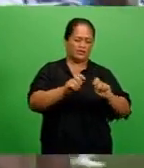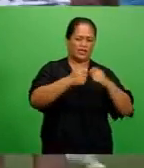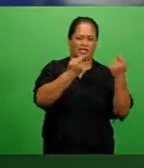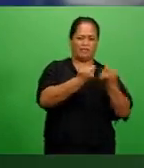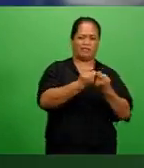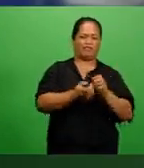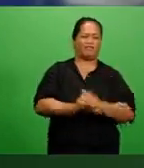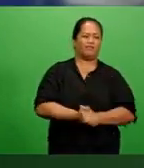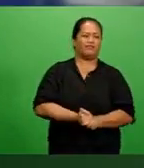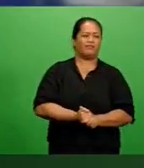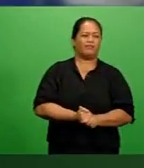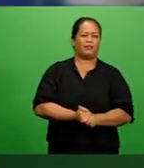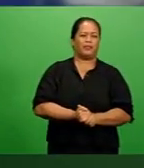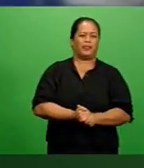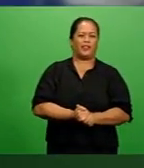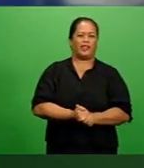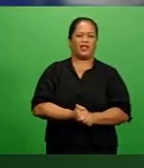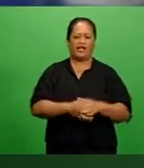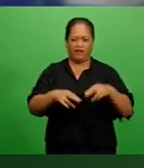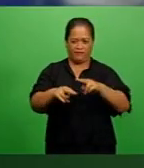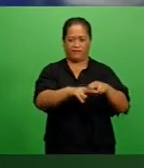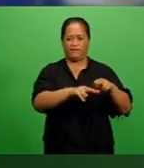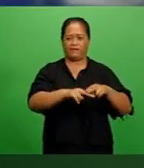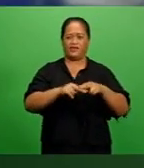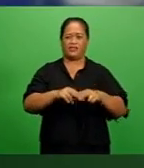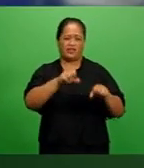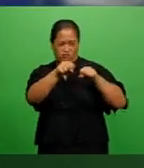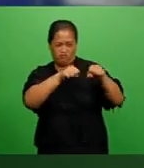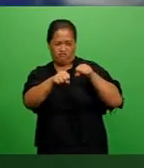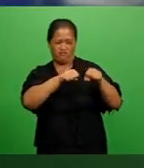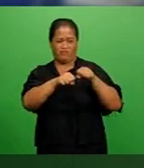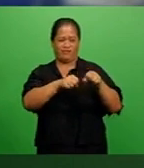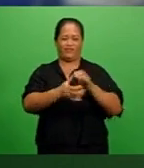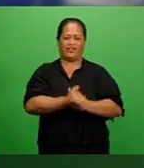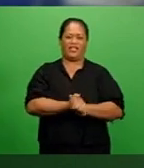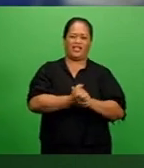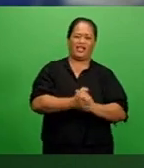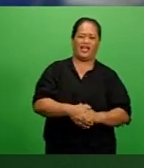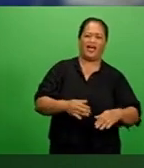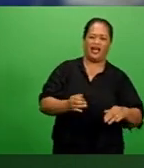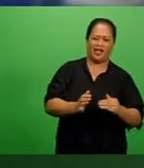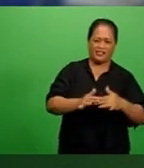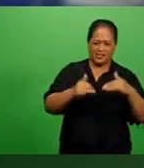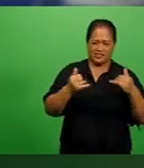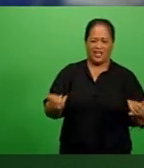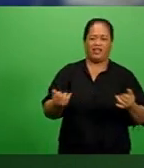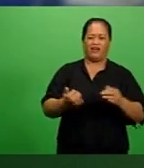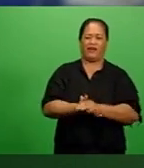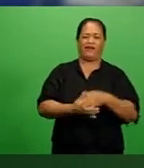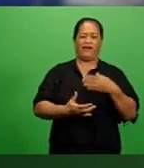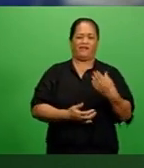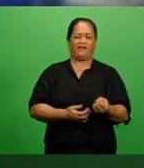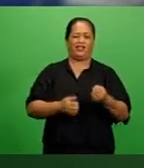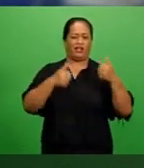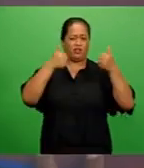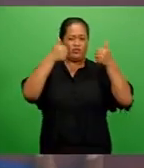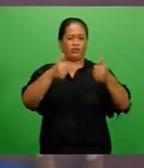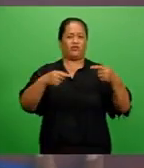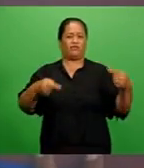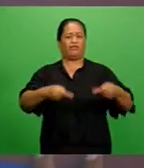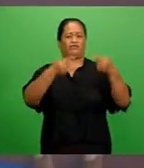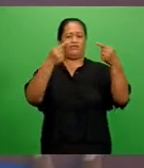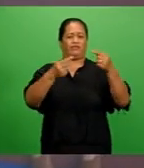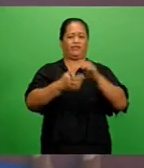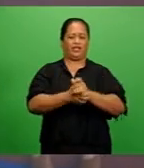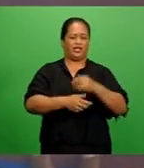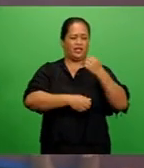Sports. Fiji heavyweight boxing champion James Singh is optimistic there'll be some good opponents for him next season. Singh, who